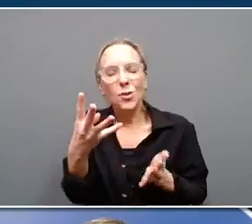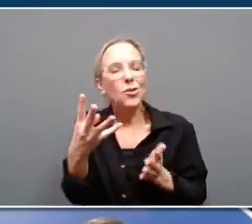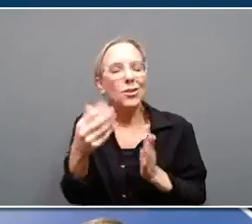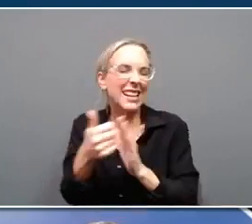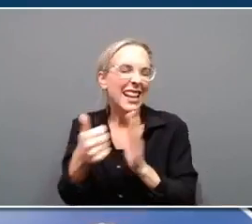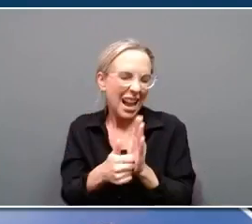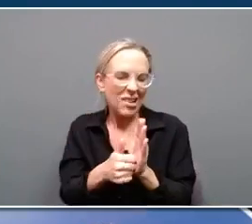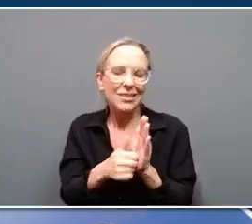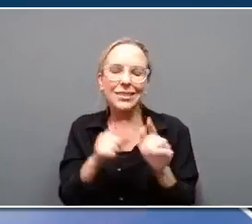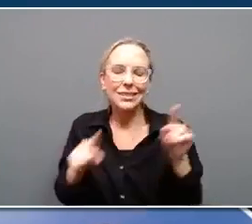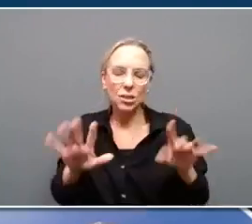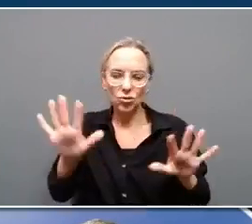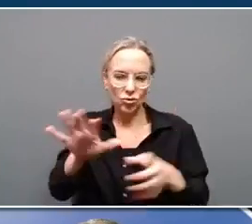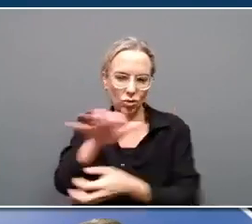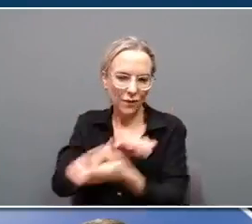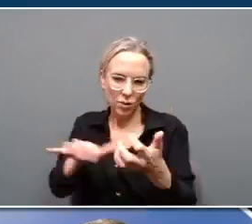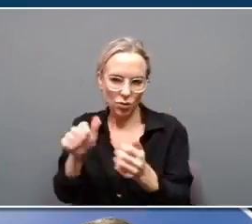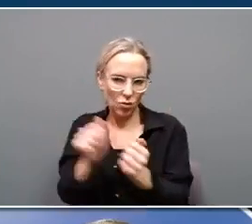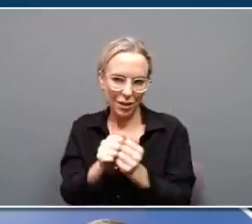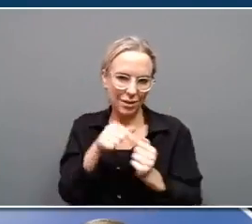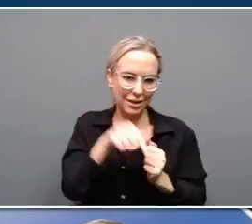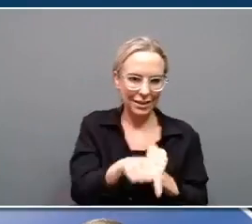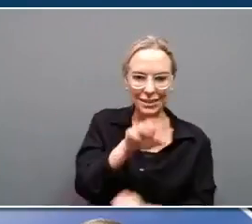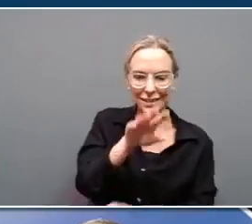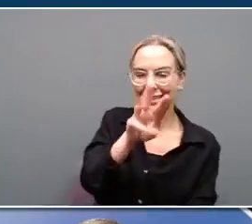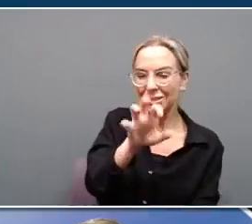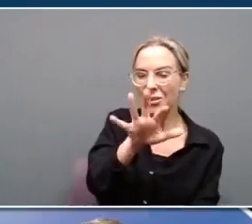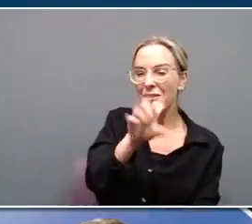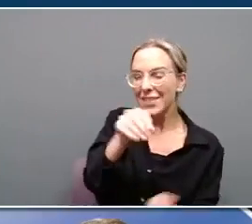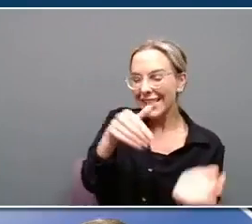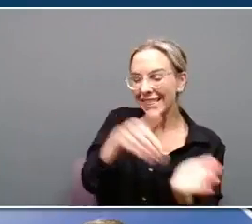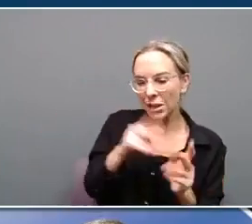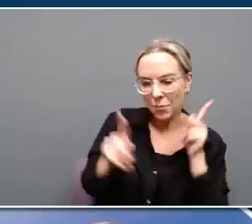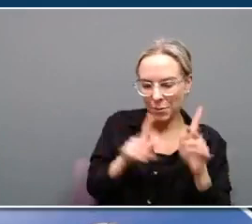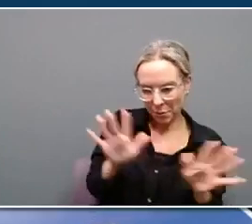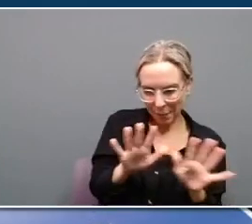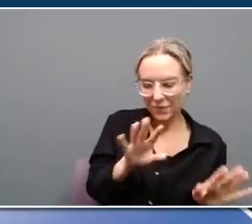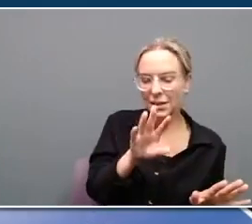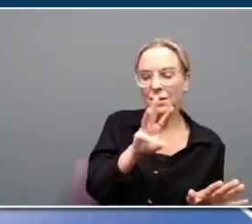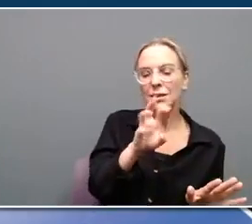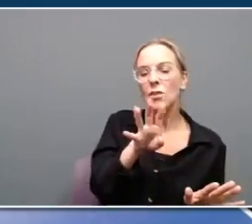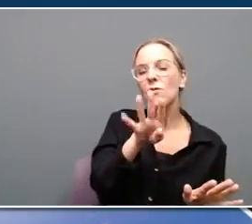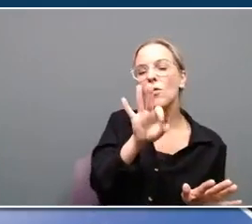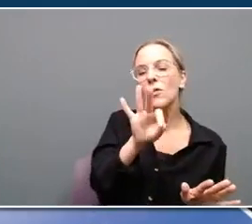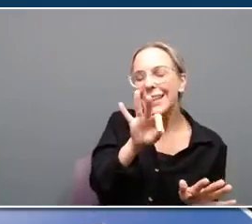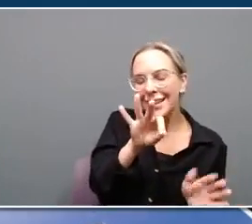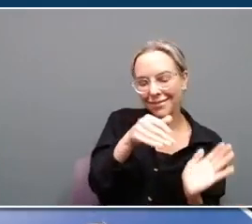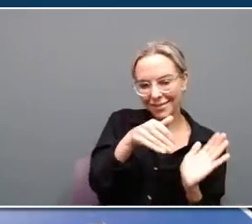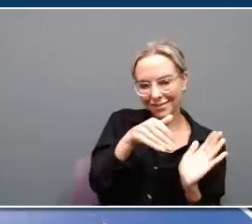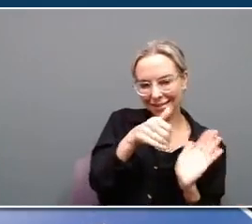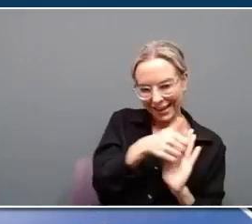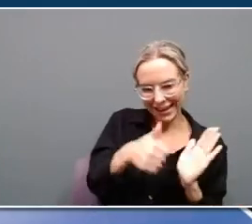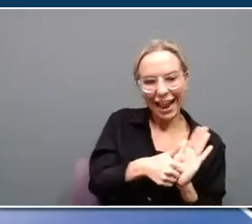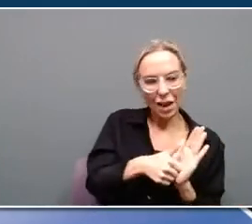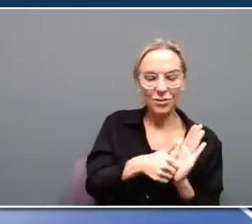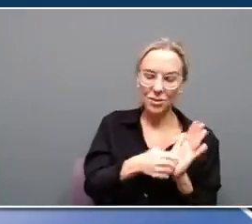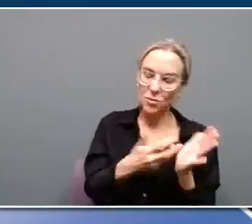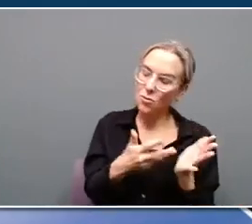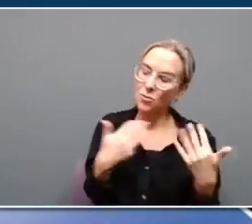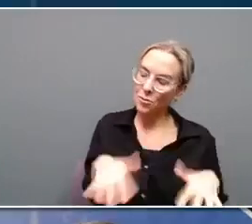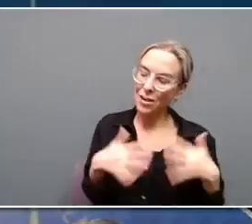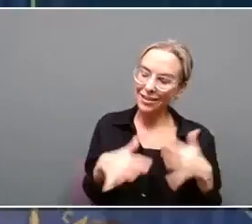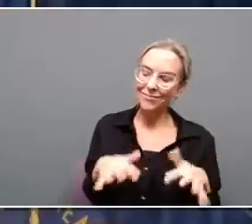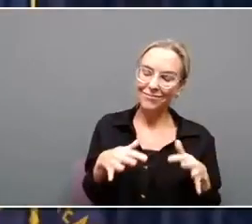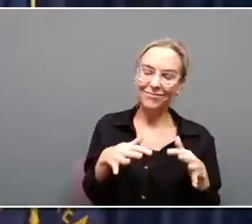shouldn't confuse that with 650,000 people, but 649,000 accounts is pretty significant. I want to thank